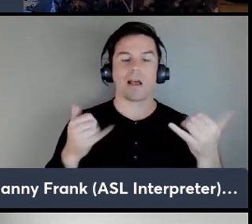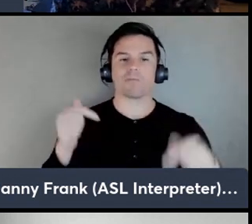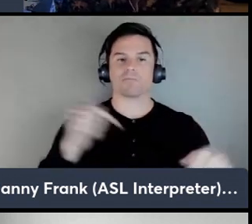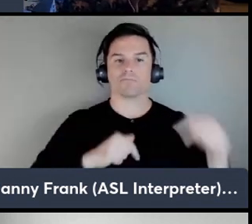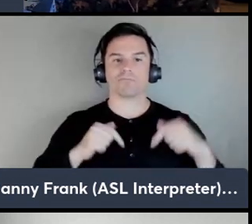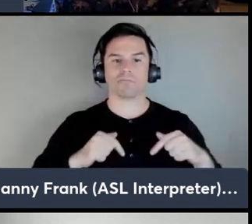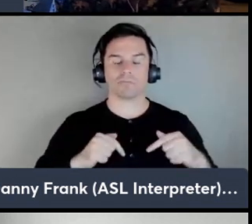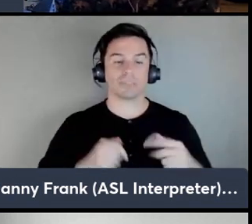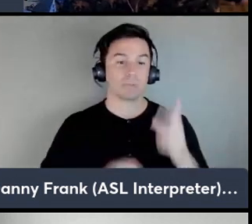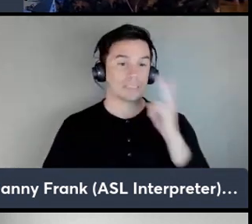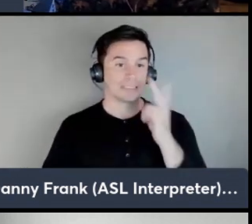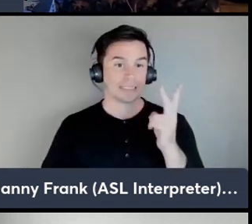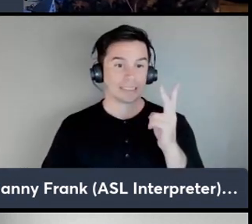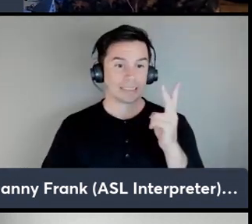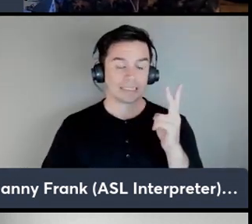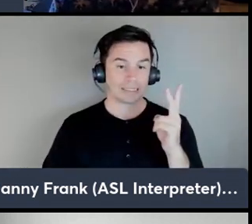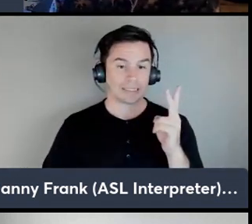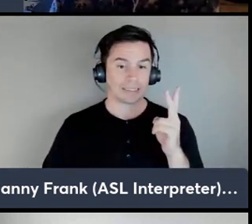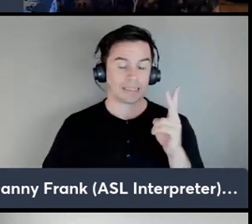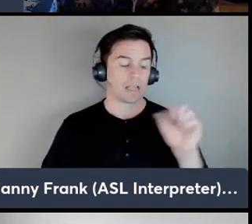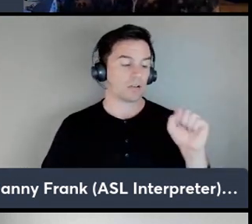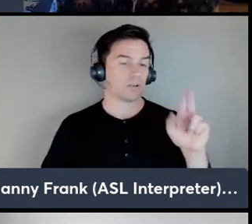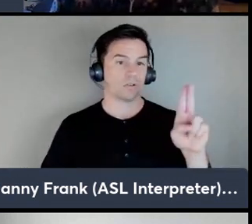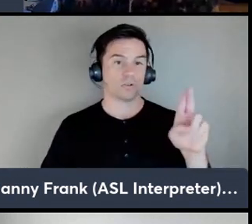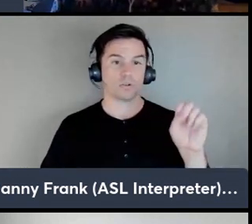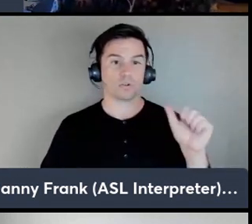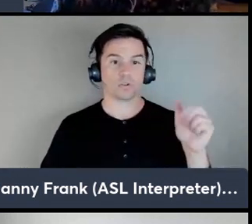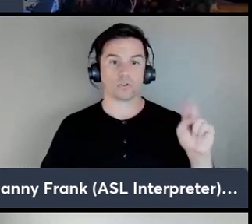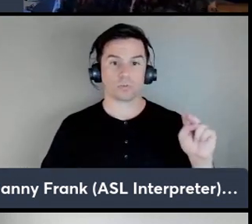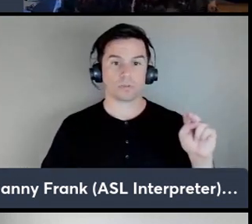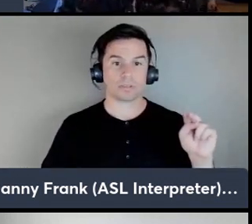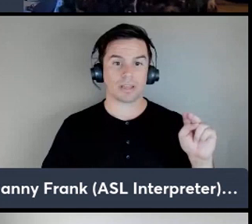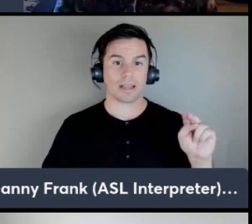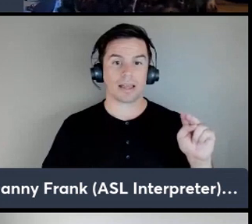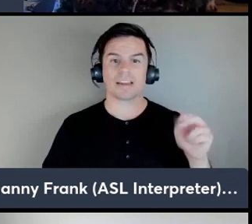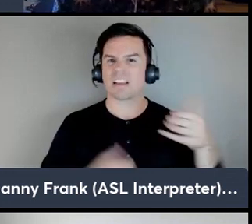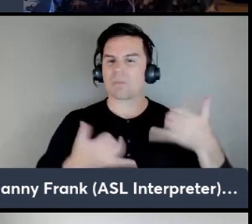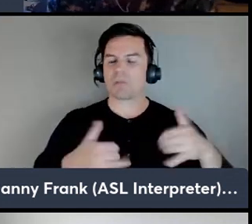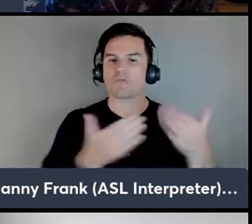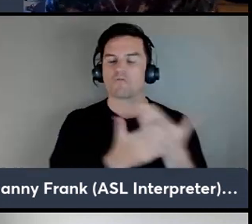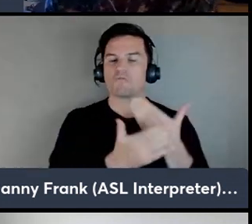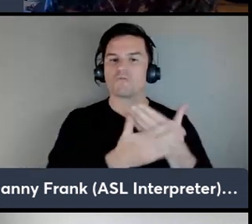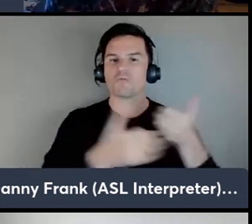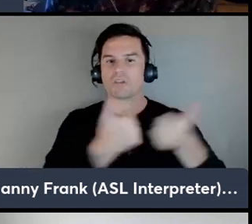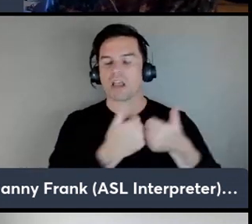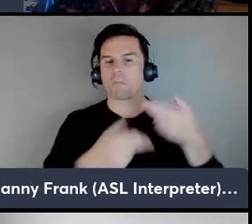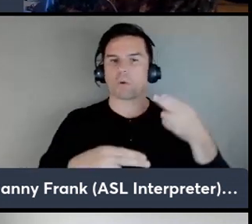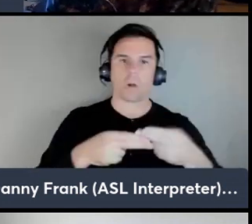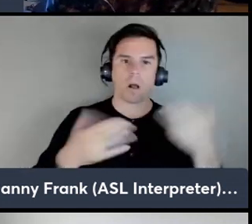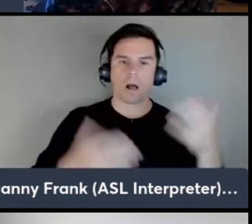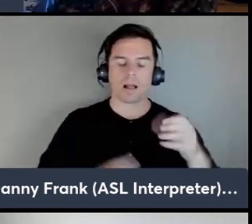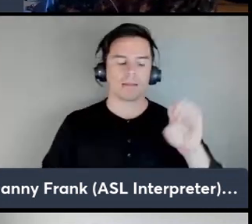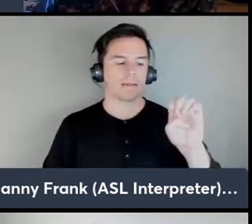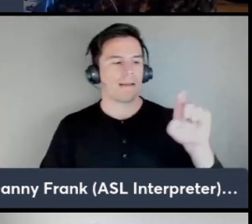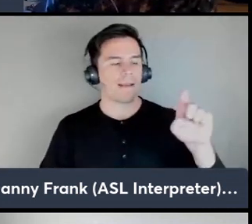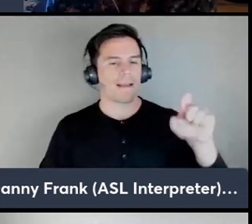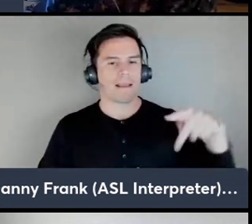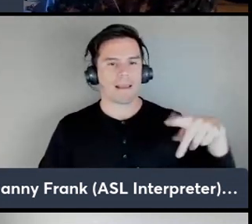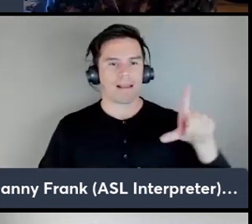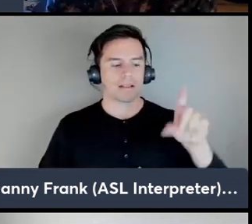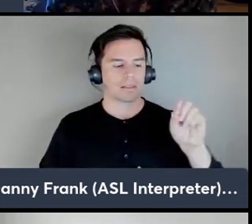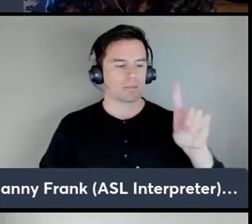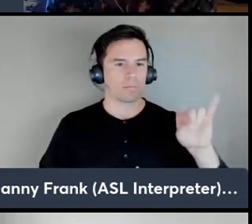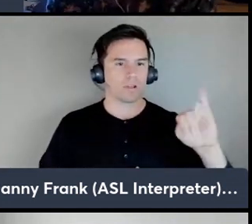you can see that, you know, Susan is playing a new game called Exploding Snails. She has a new